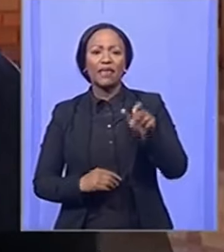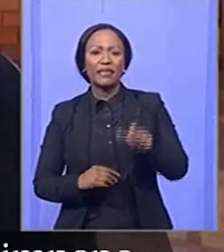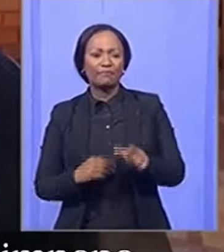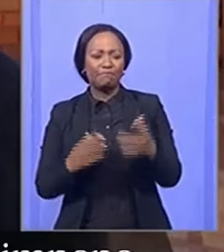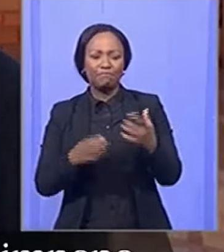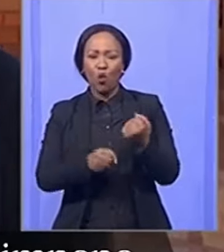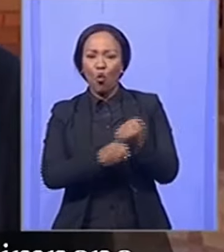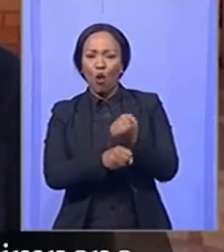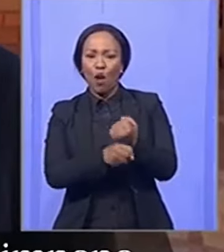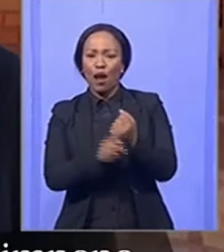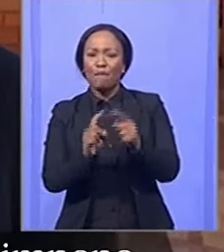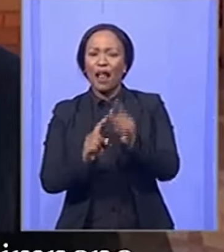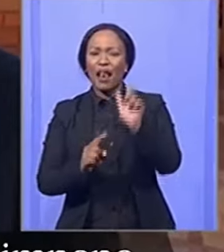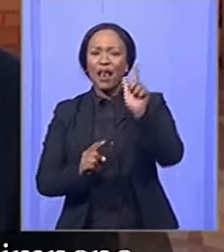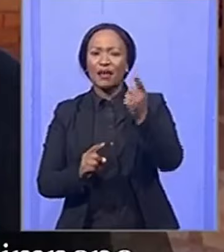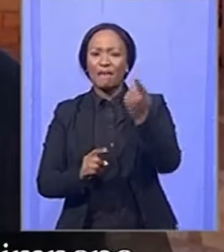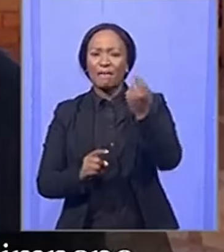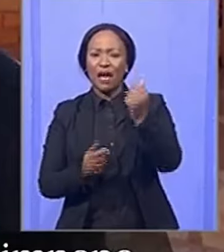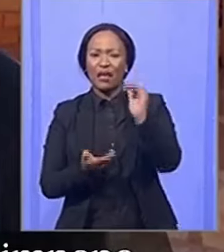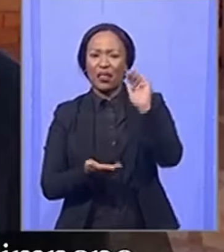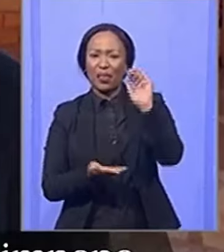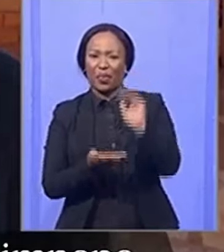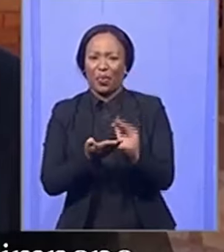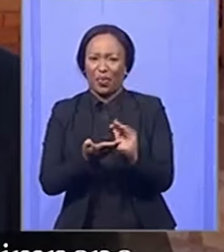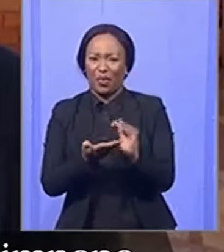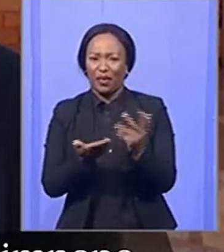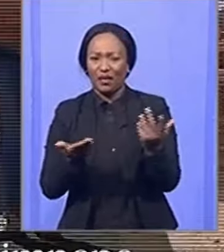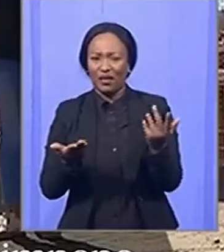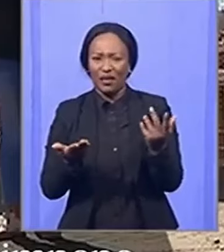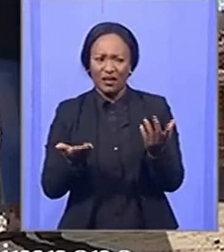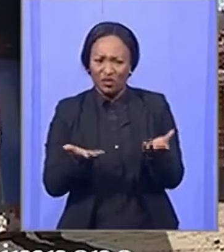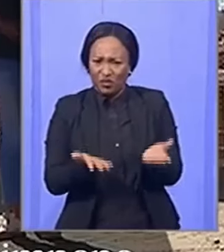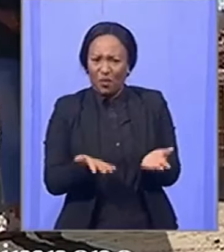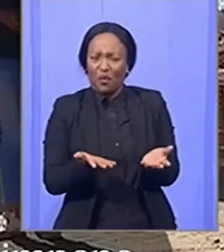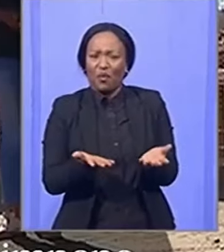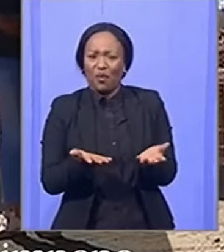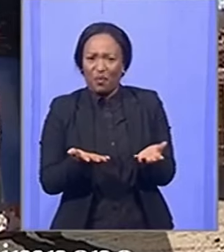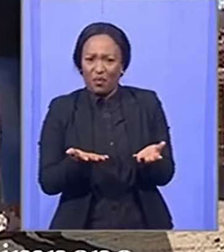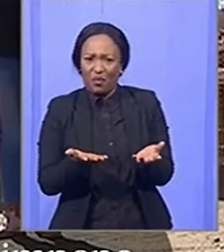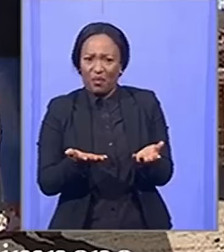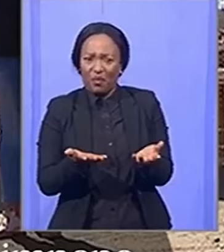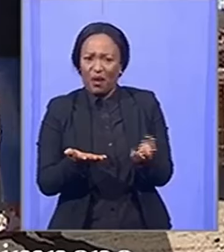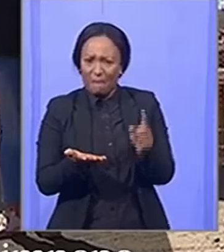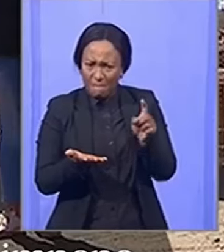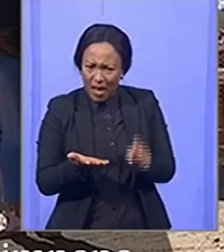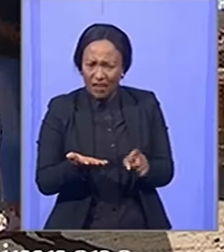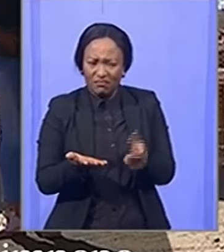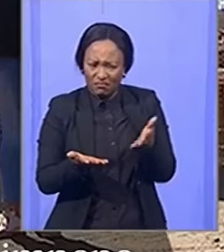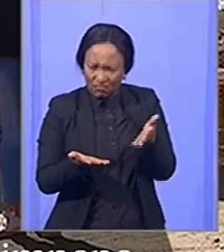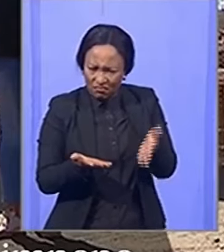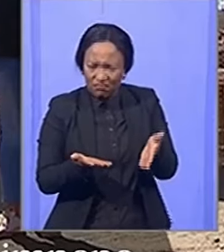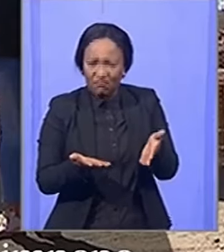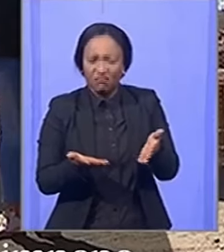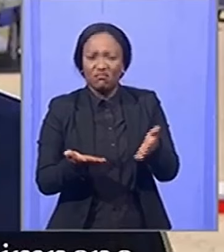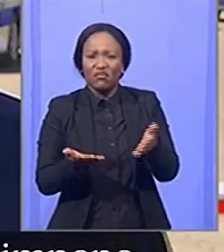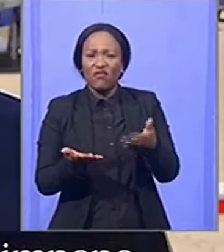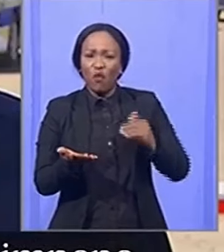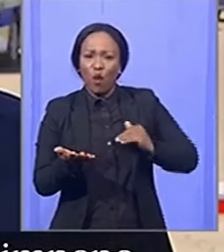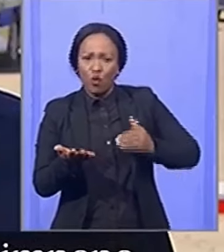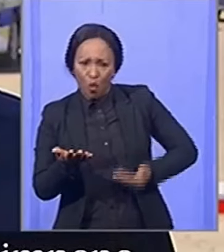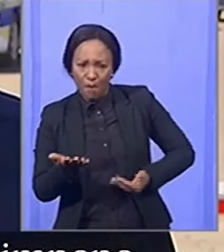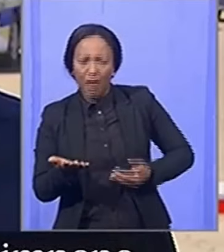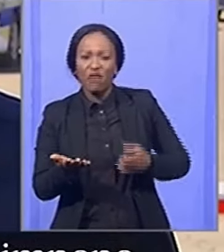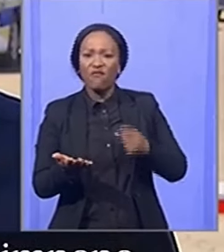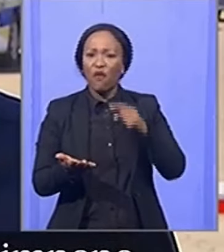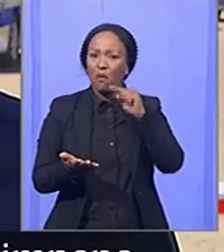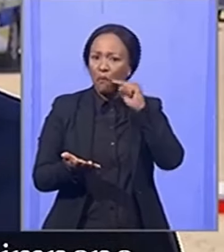khata tšhelete ya gona. And ntho e le maternity leave ke ntho e le gore ke tlhago re tshwanetse gore e be gona mo bophelong mo basading. Go re ka ra